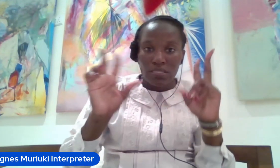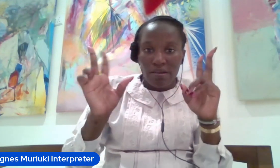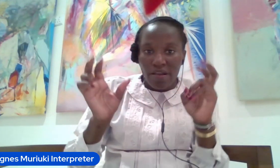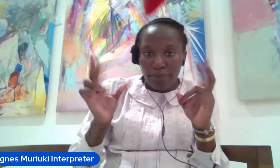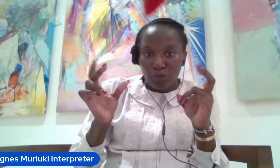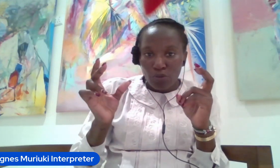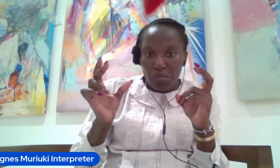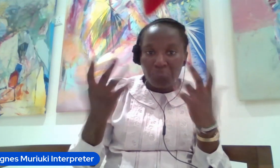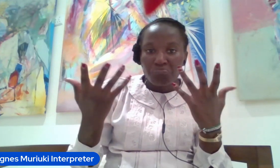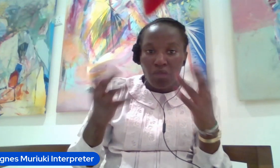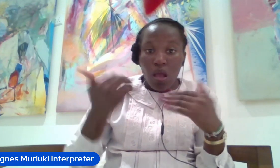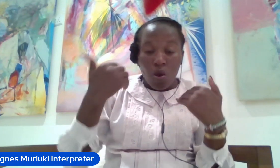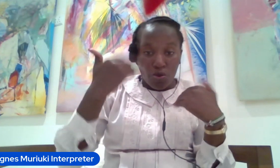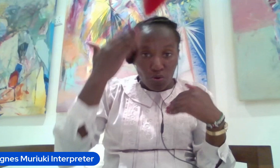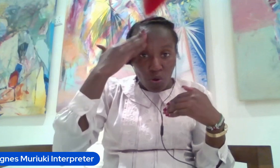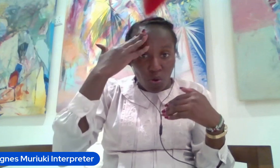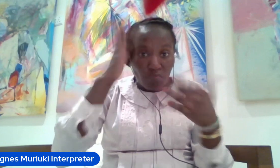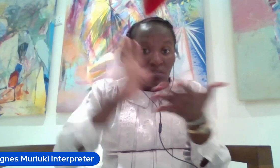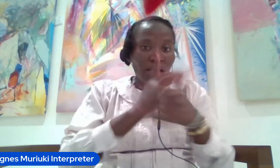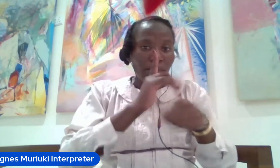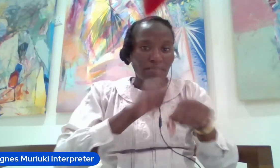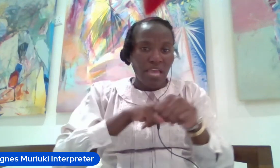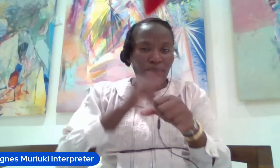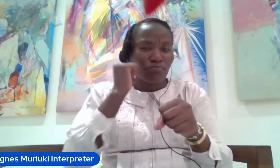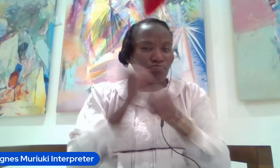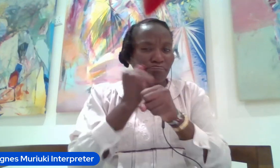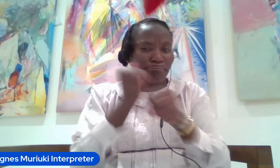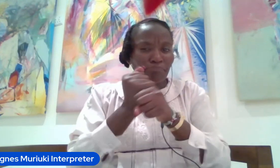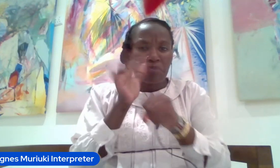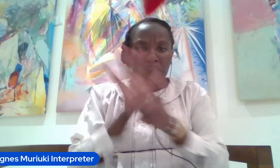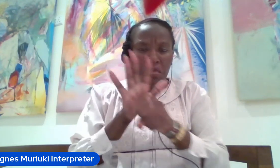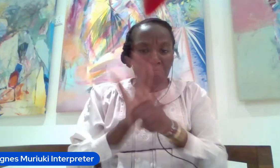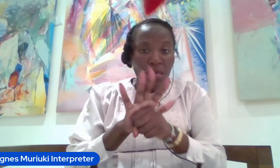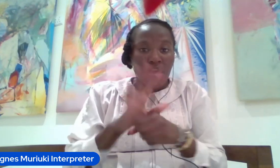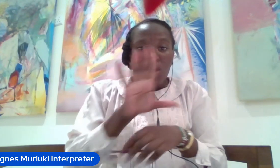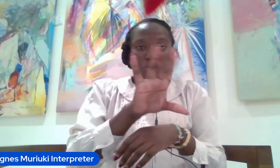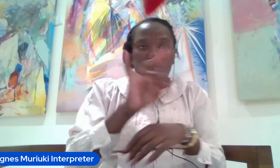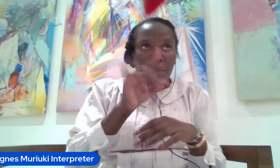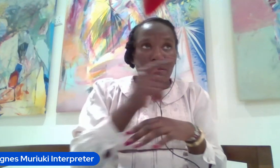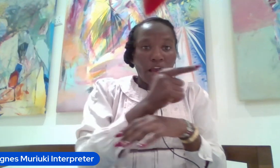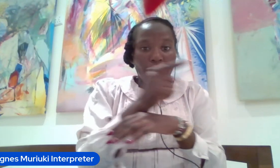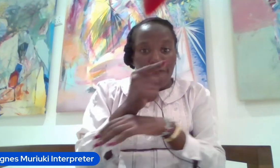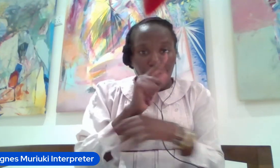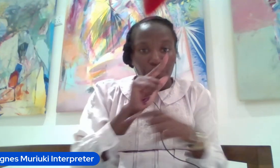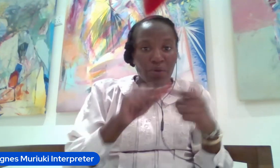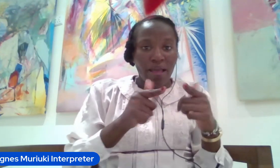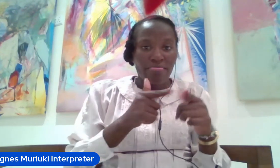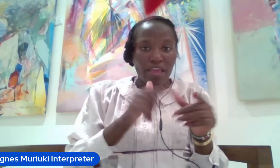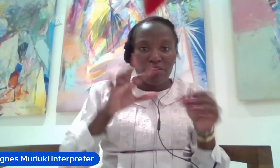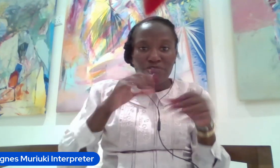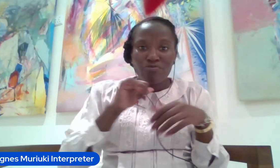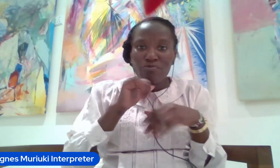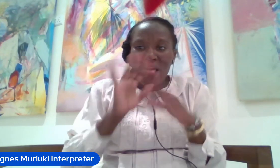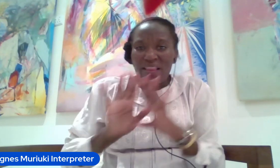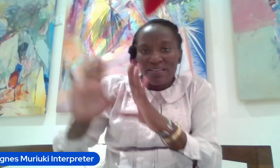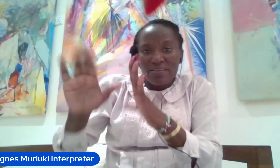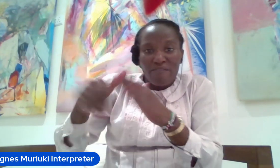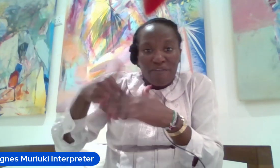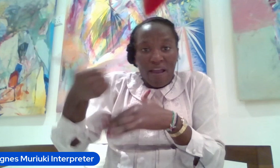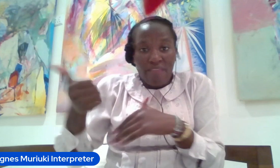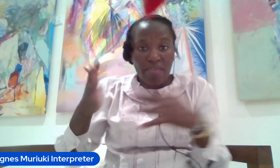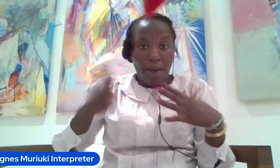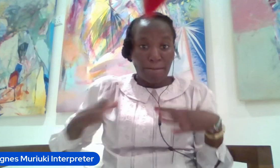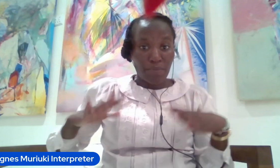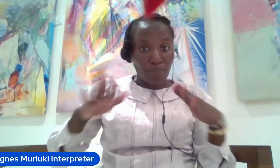a lot of work sometimes. It's easier for you to do a video input, but are you leaving other people out? And especially